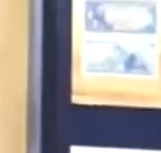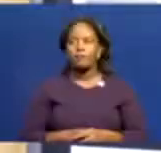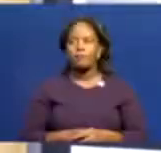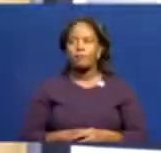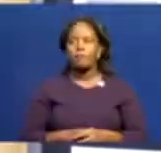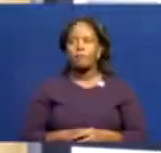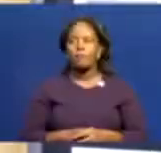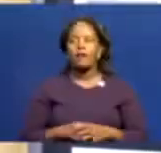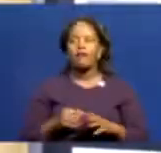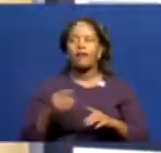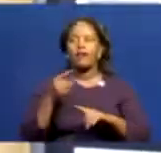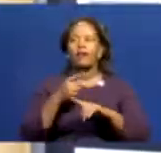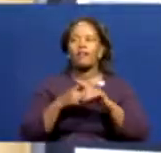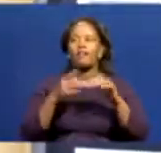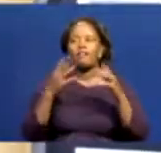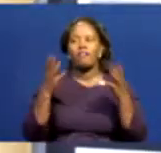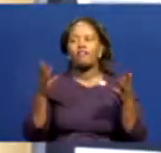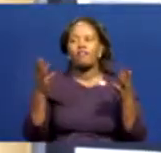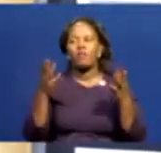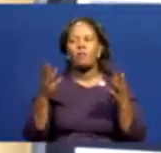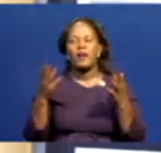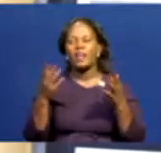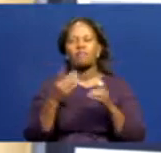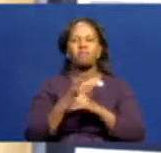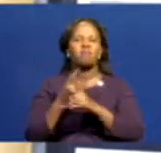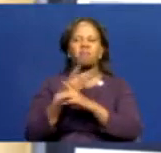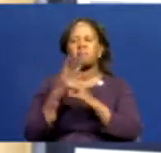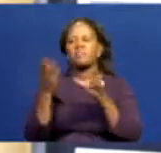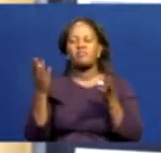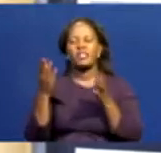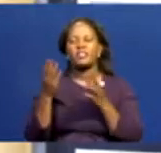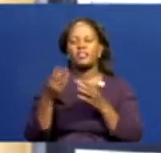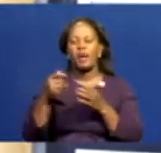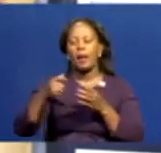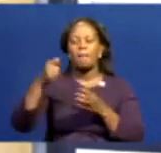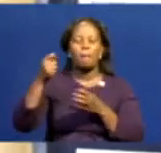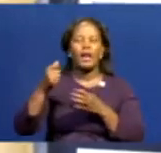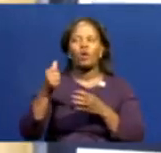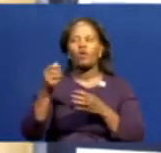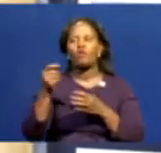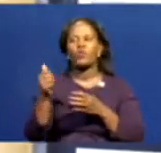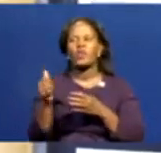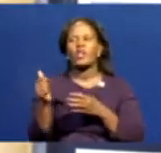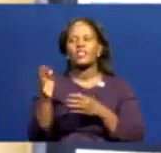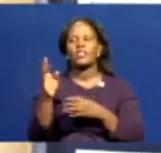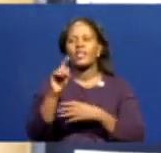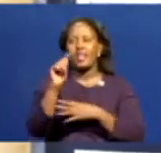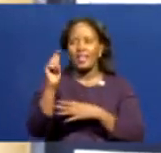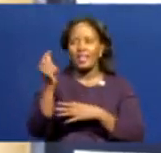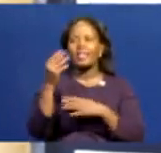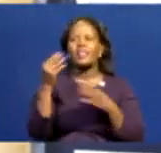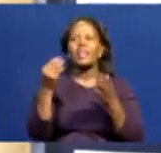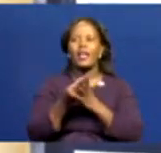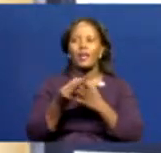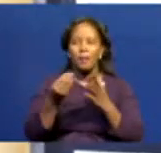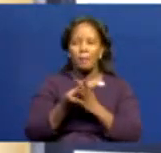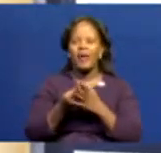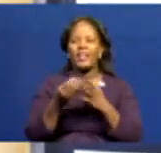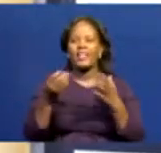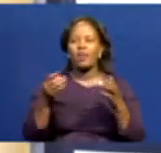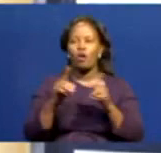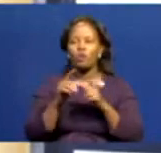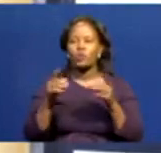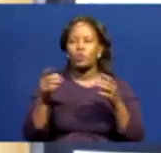From a bag of unga to a modern type of a currency, the Kenyan currency has evolved over the years ever